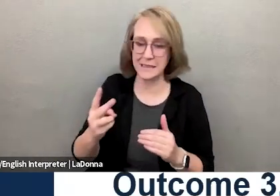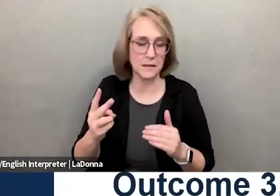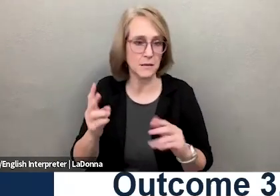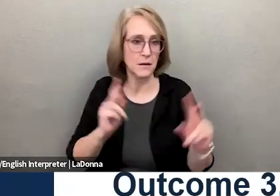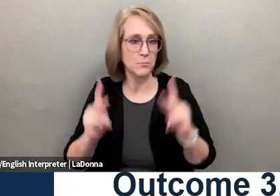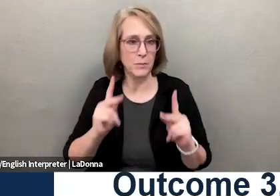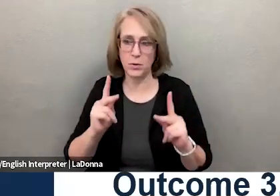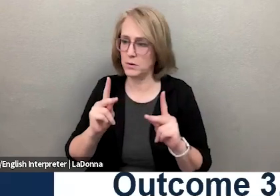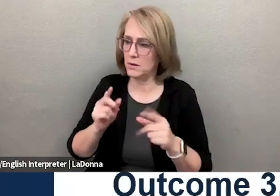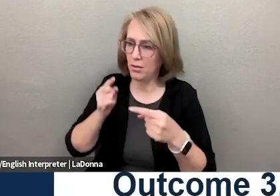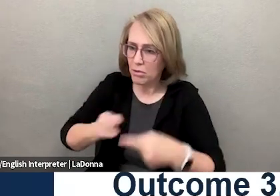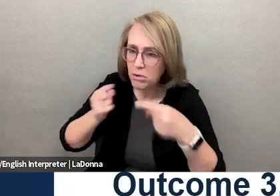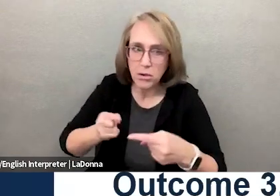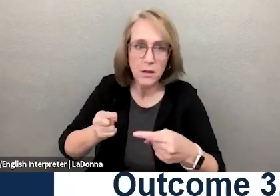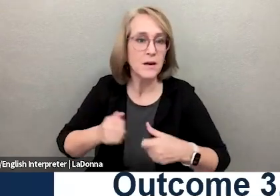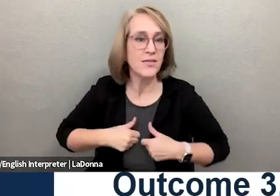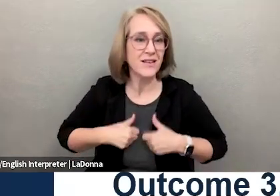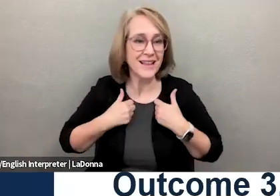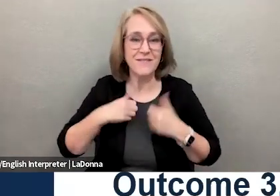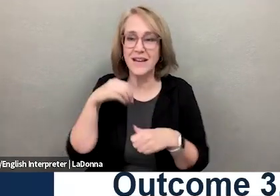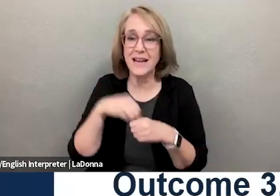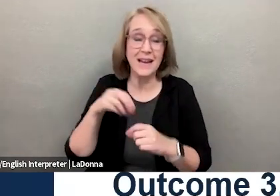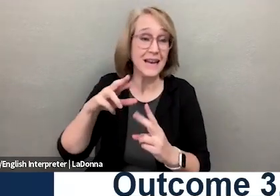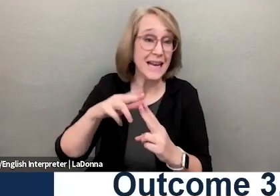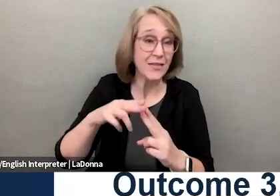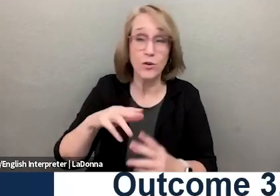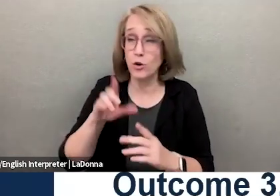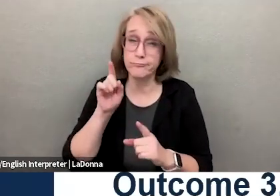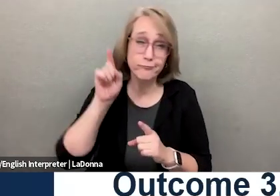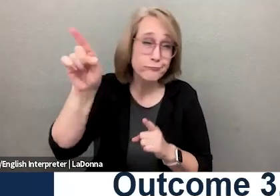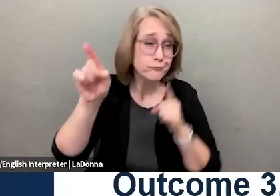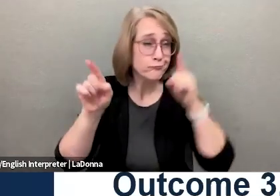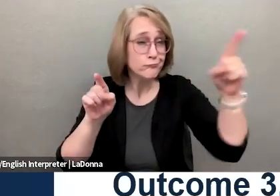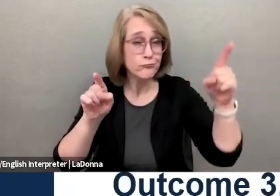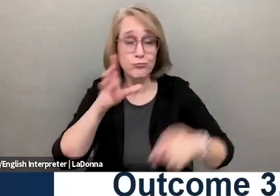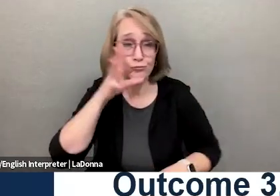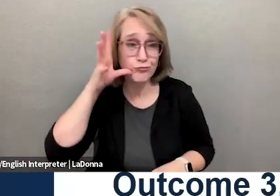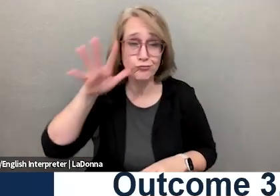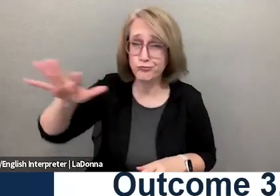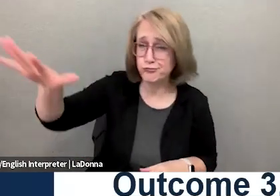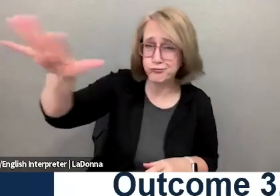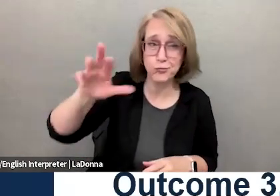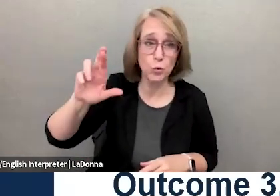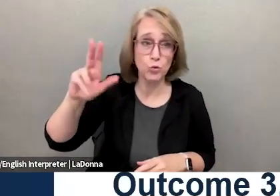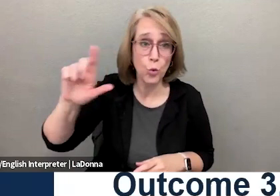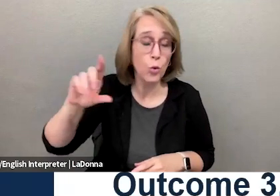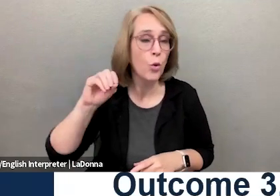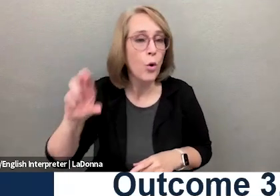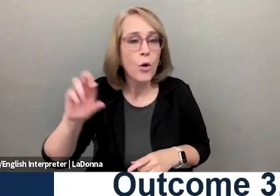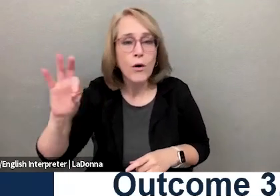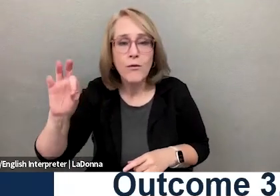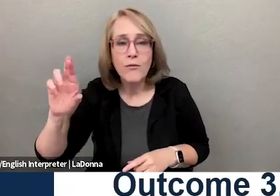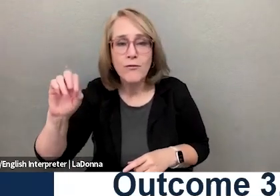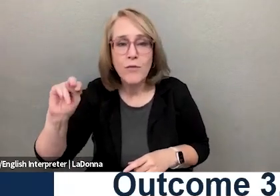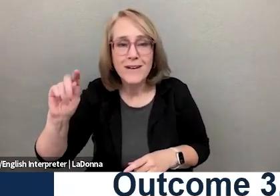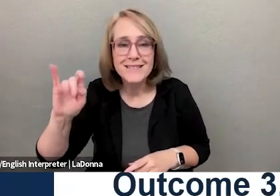that oftentimes people are living in either very rural or frontier or remote areas. So even connection points